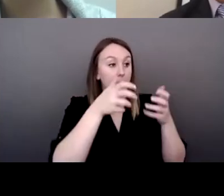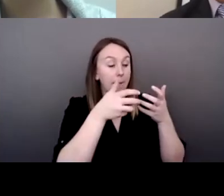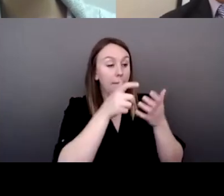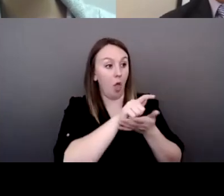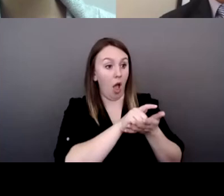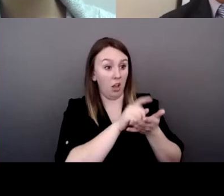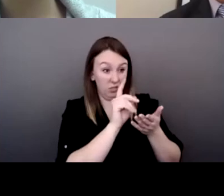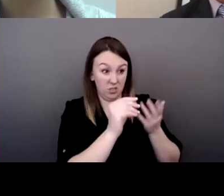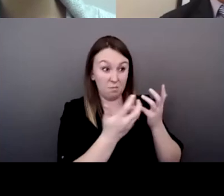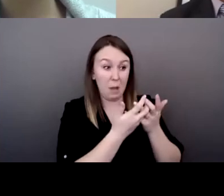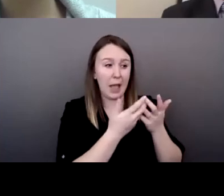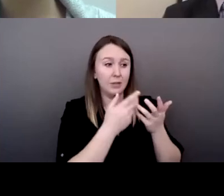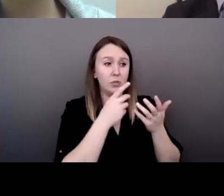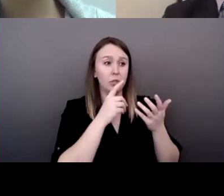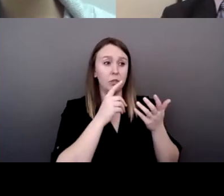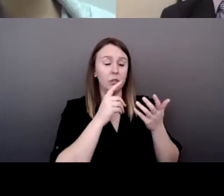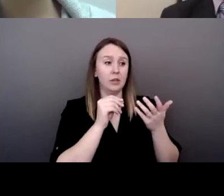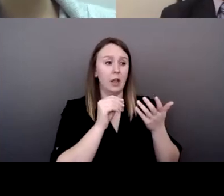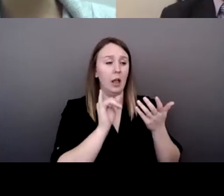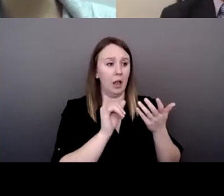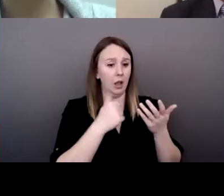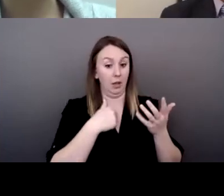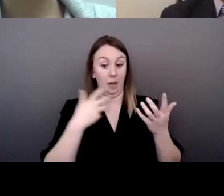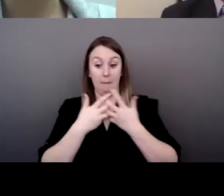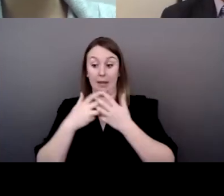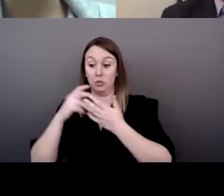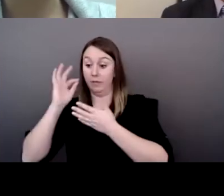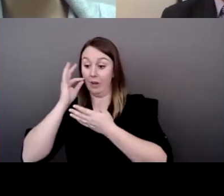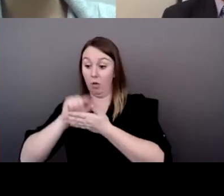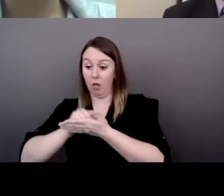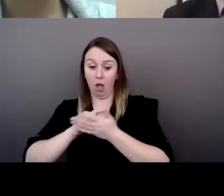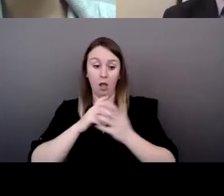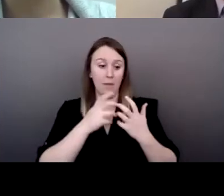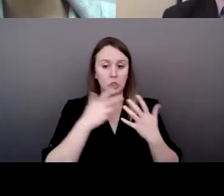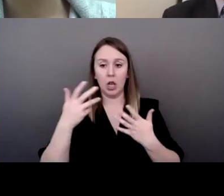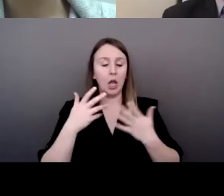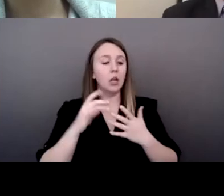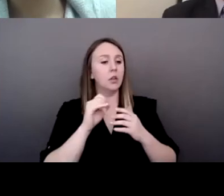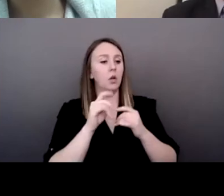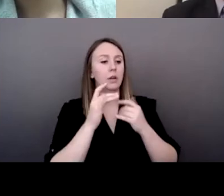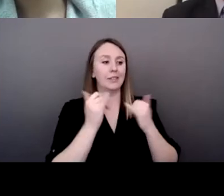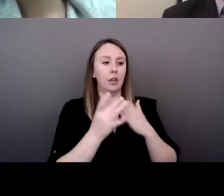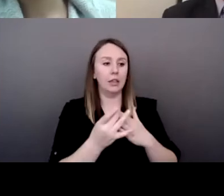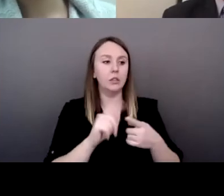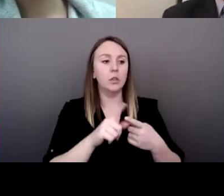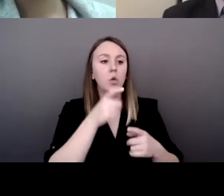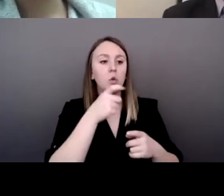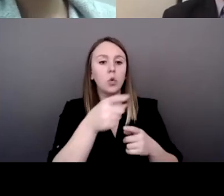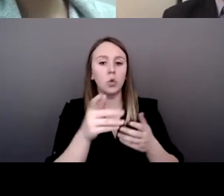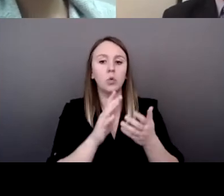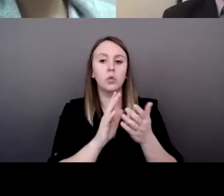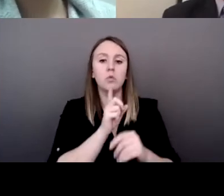same? And that adds to this conversation of, like, who's at risk. And Ernie and I've had this conversation, and I've